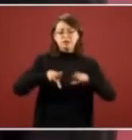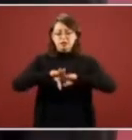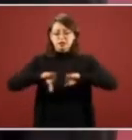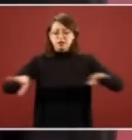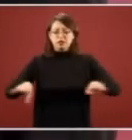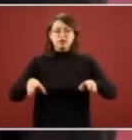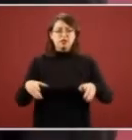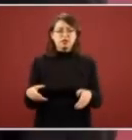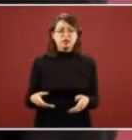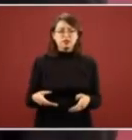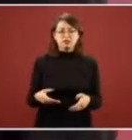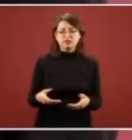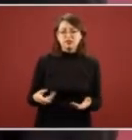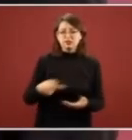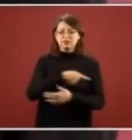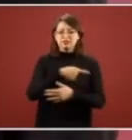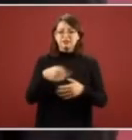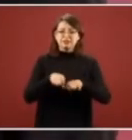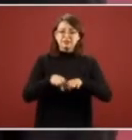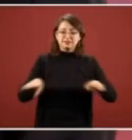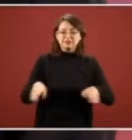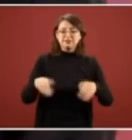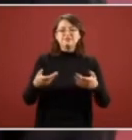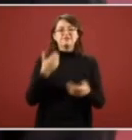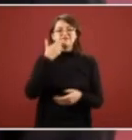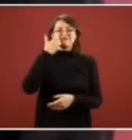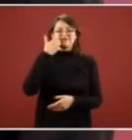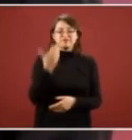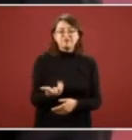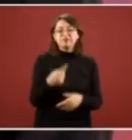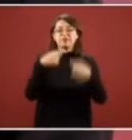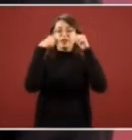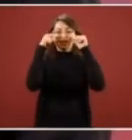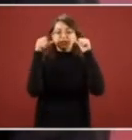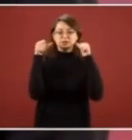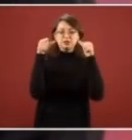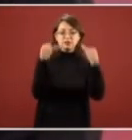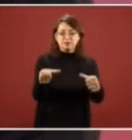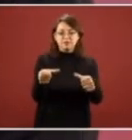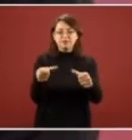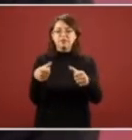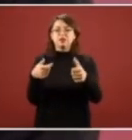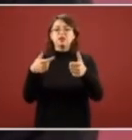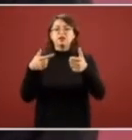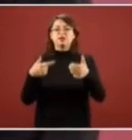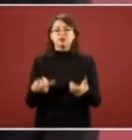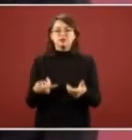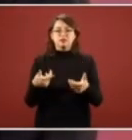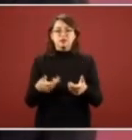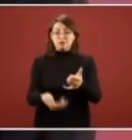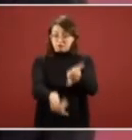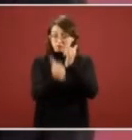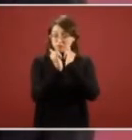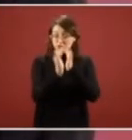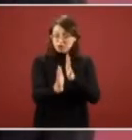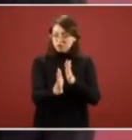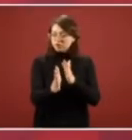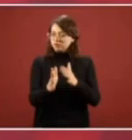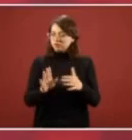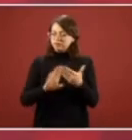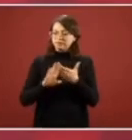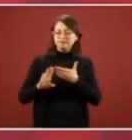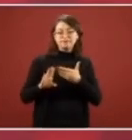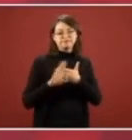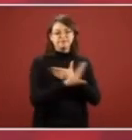democracy. Vamos a estar muy pendientes, and we are going to be very watchful para que that no haya fraude, there not be any